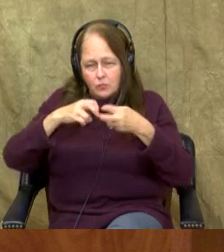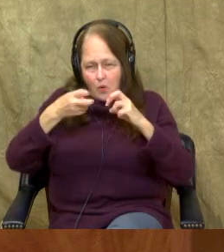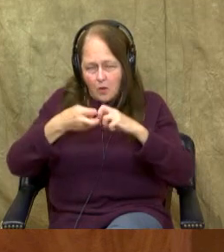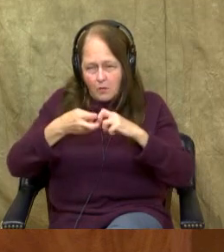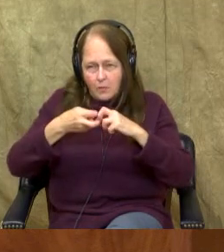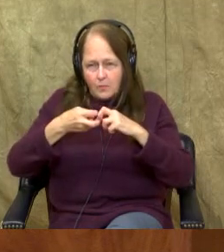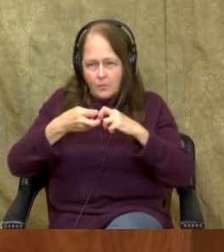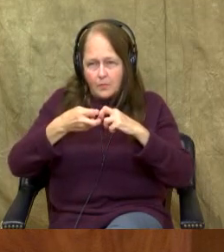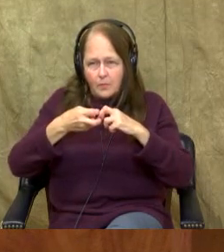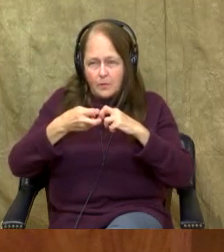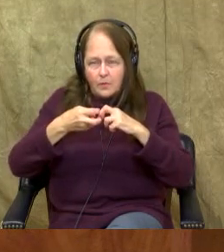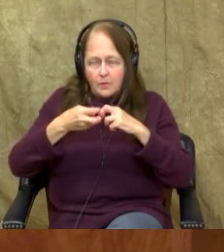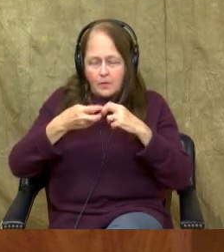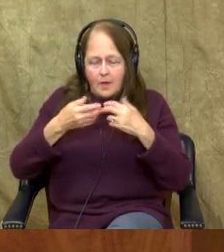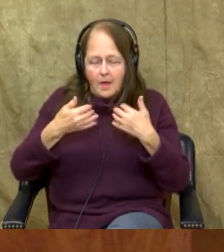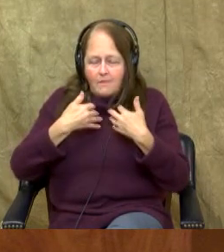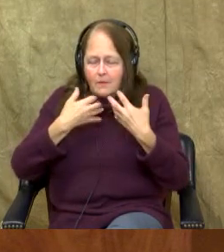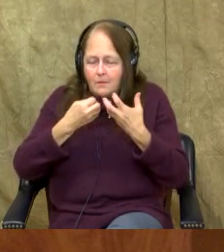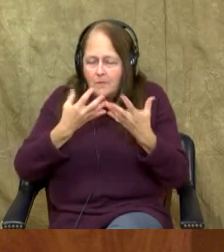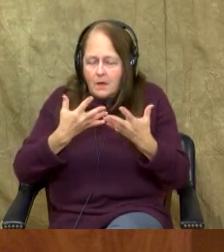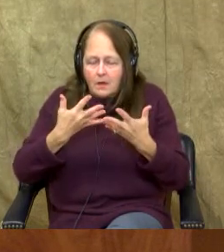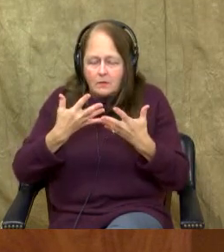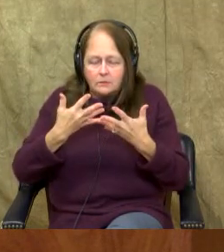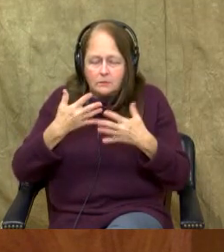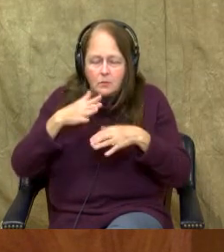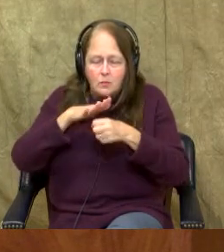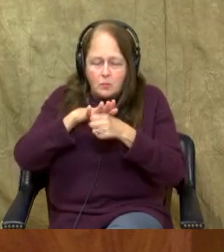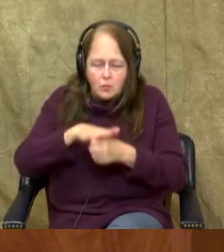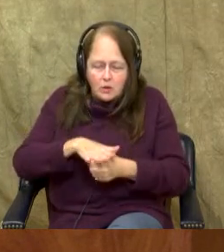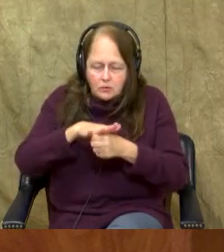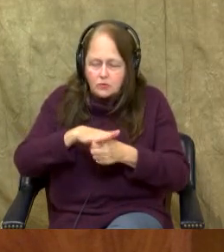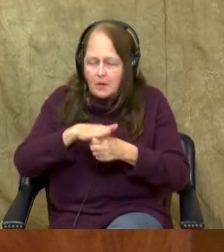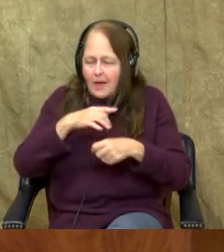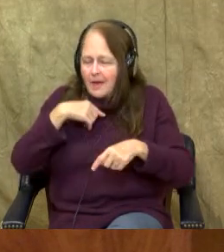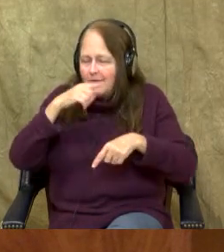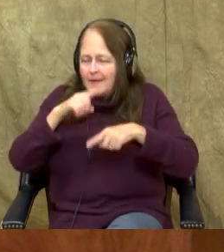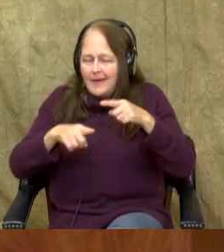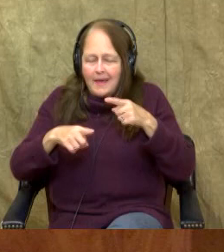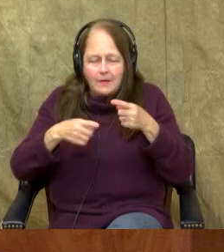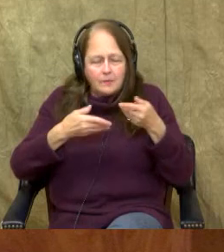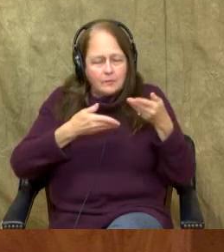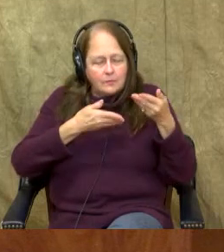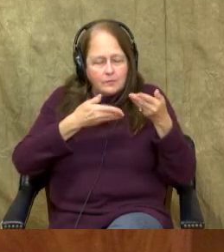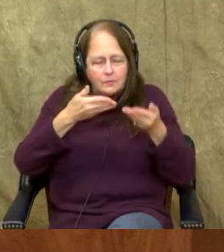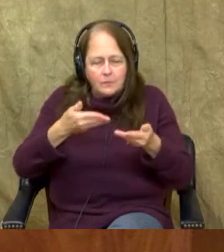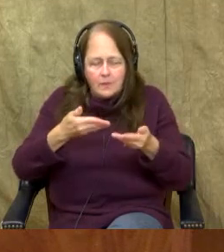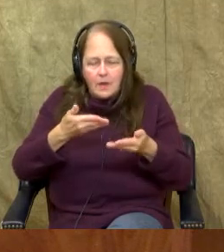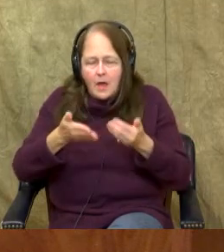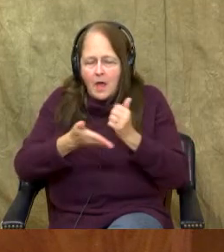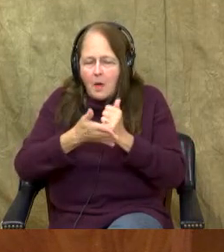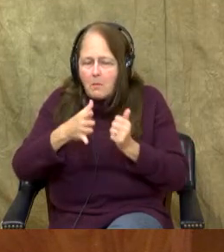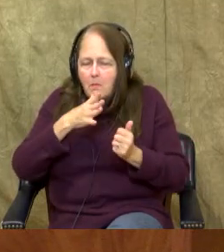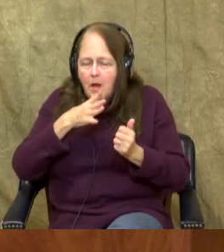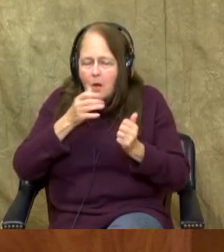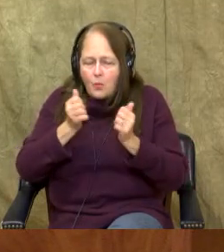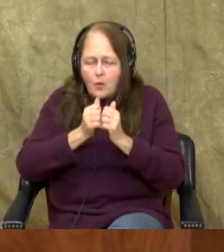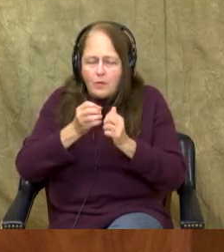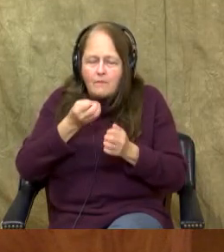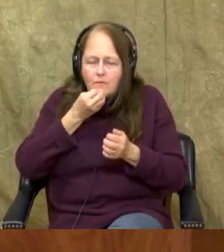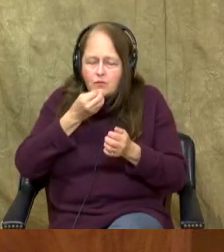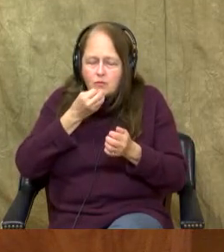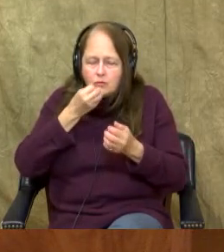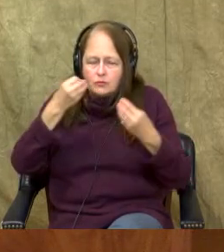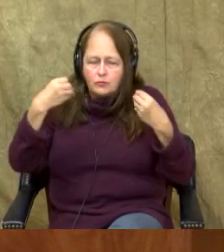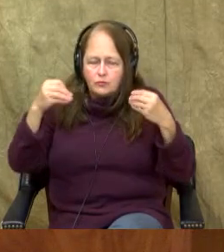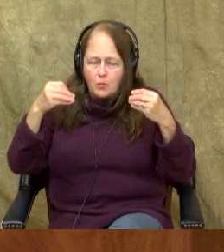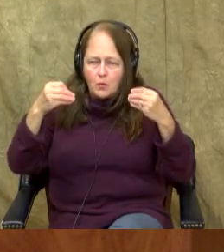load is when you are carrying burdens and you can't carry anything else. It's heavy. You ever had to help mom with groceries?